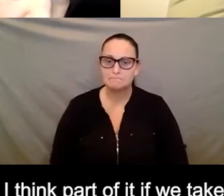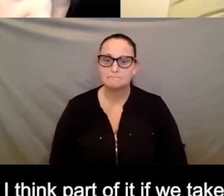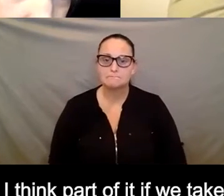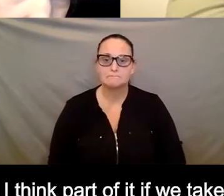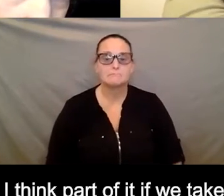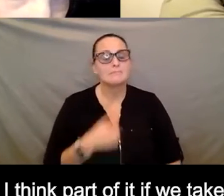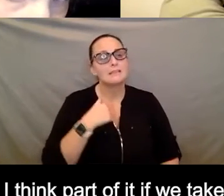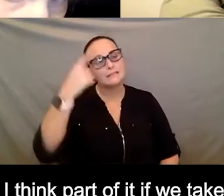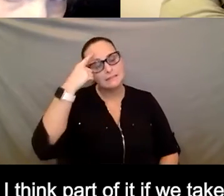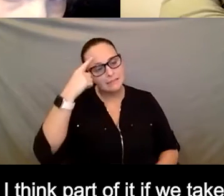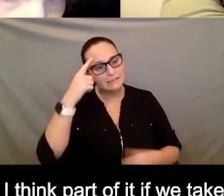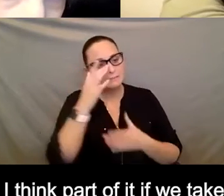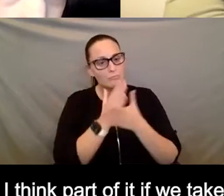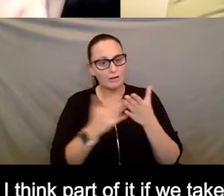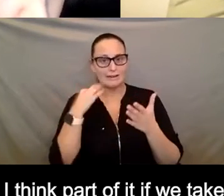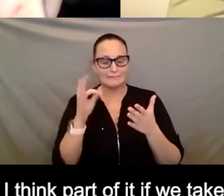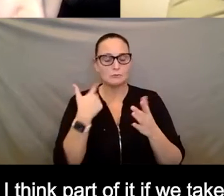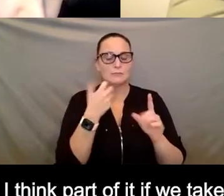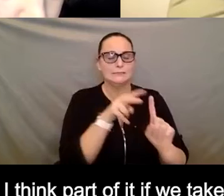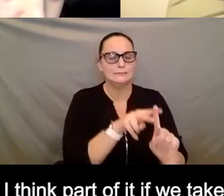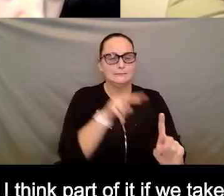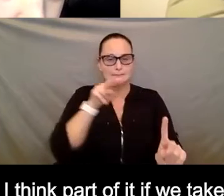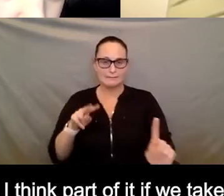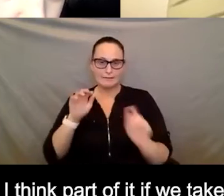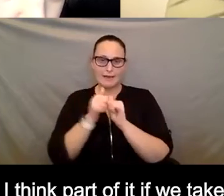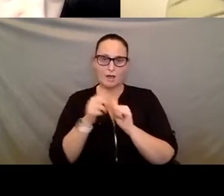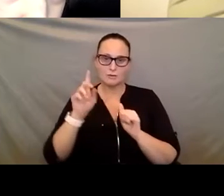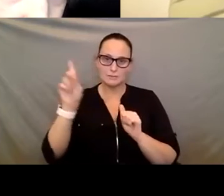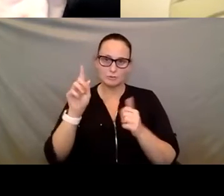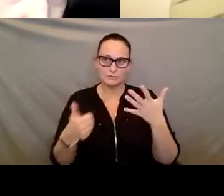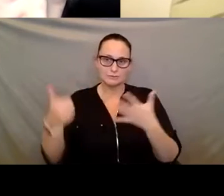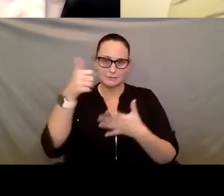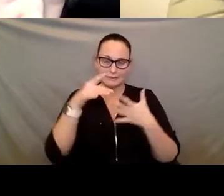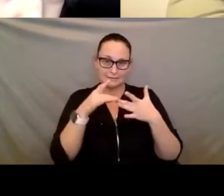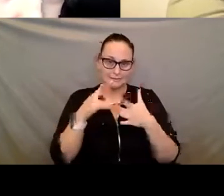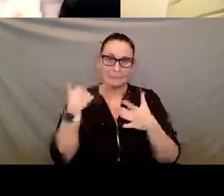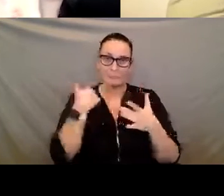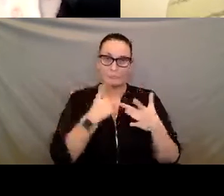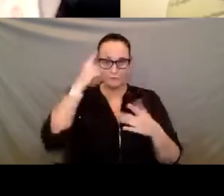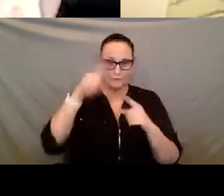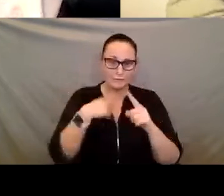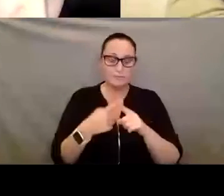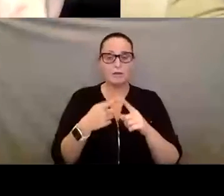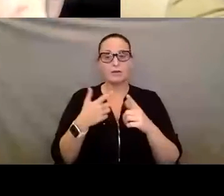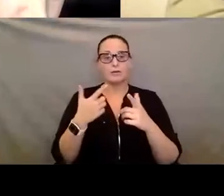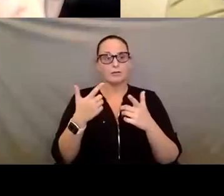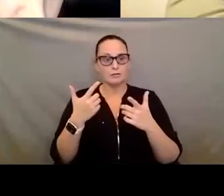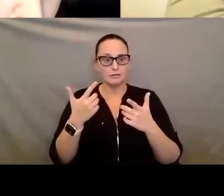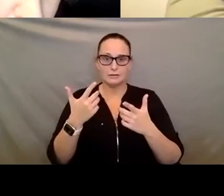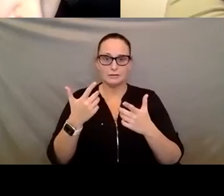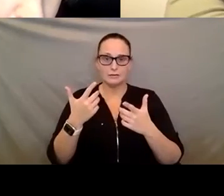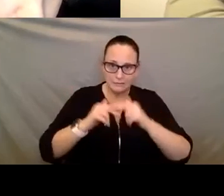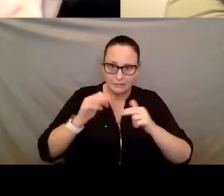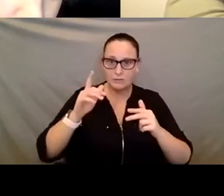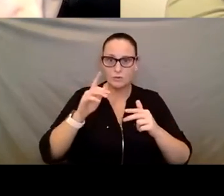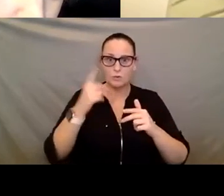So I think part of it, if we take a step back and how we get Democrats into leadership, we always talk about building a bench as if people just appear